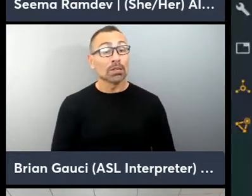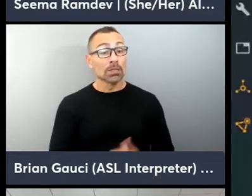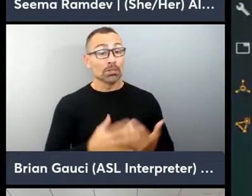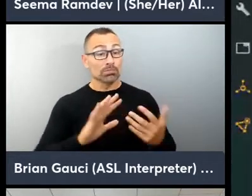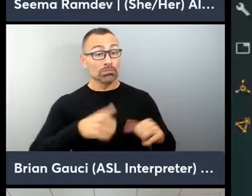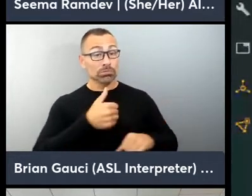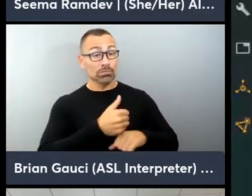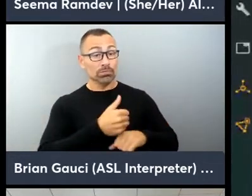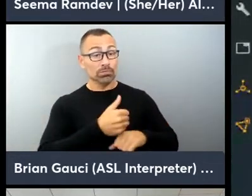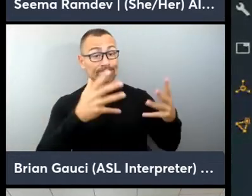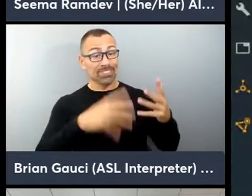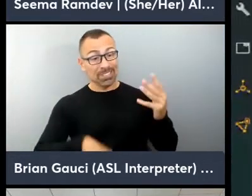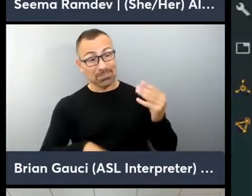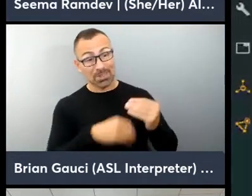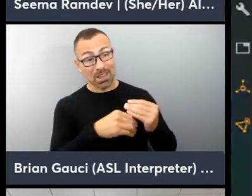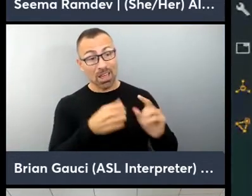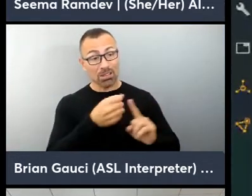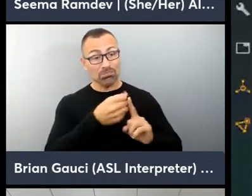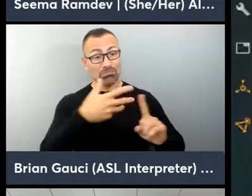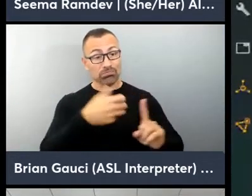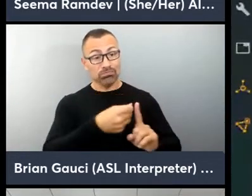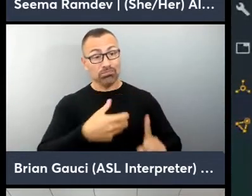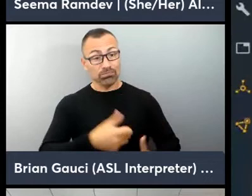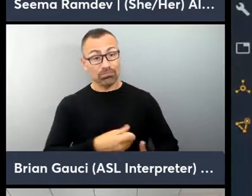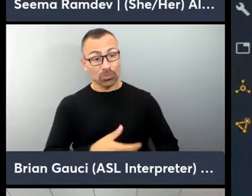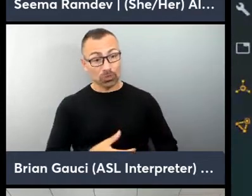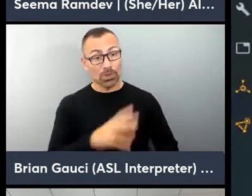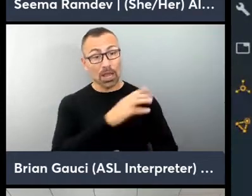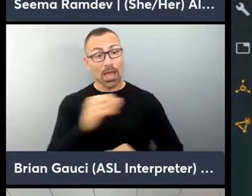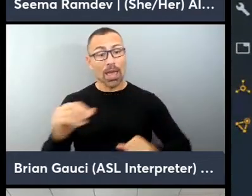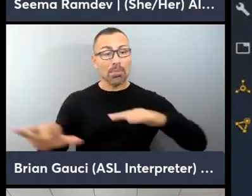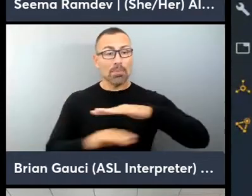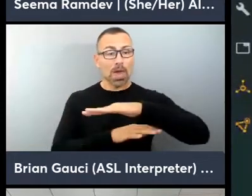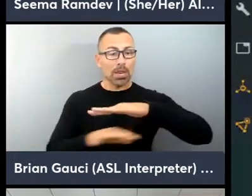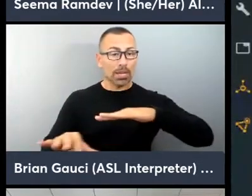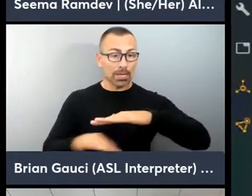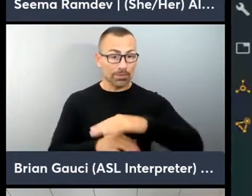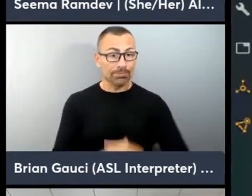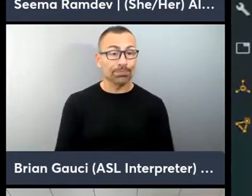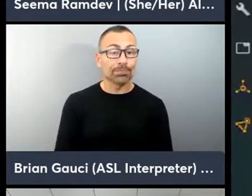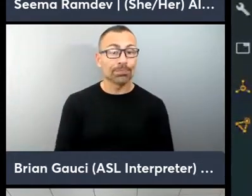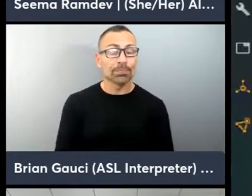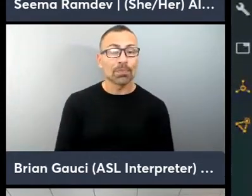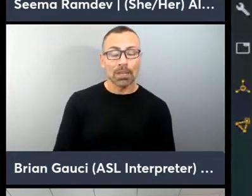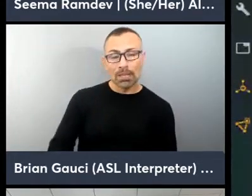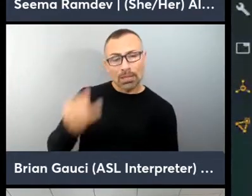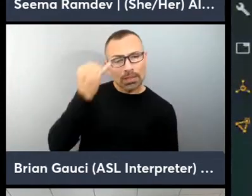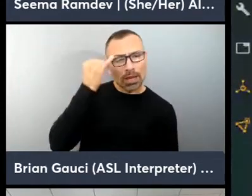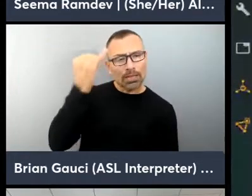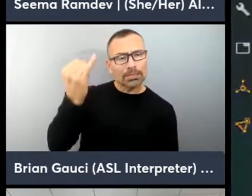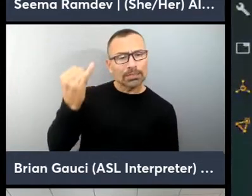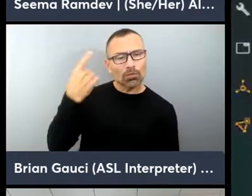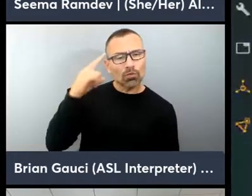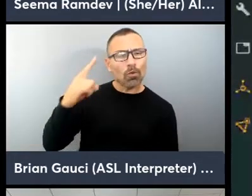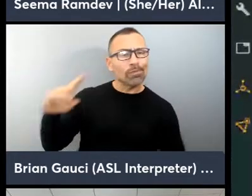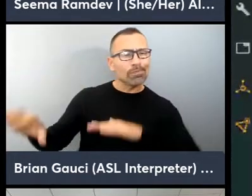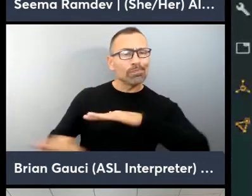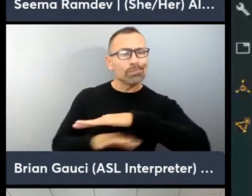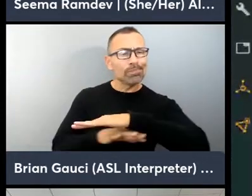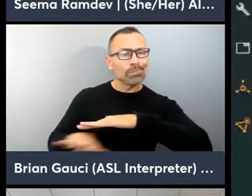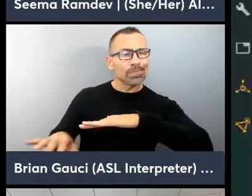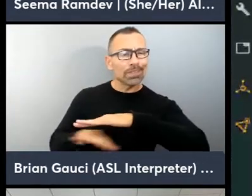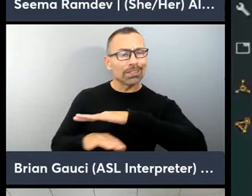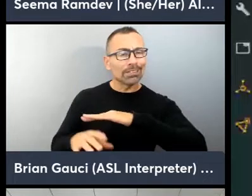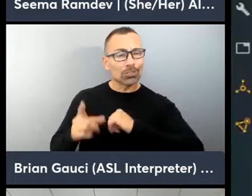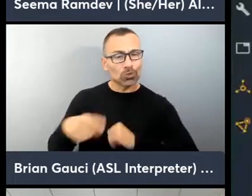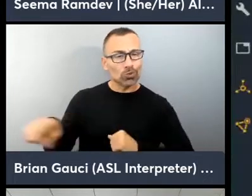I'm going to add descriptions and metadata, right? So the idea behind the metadata, just to give a